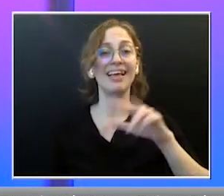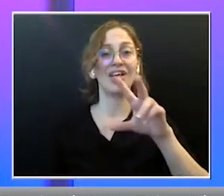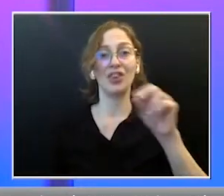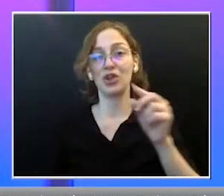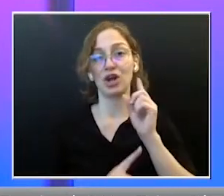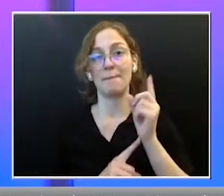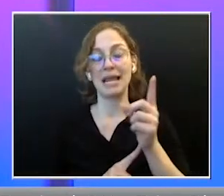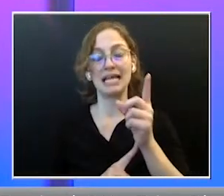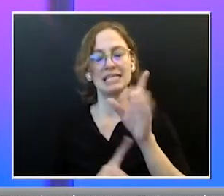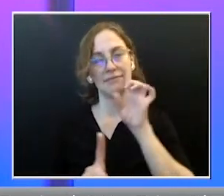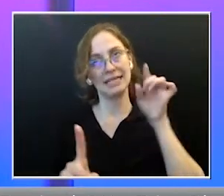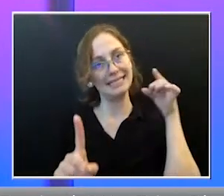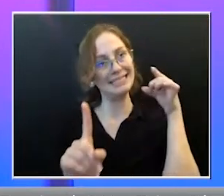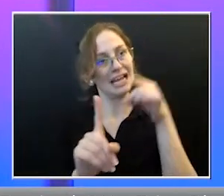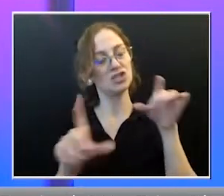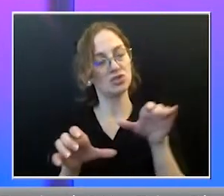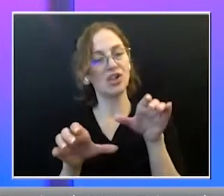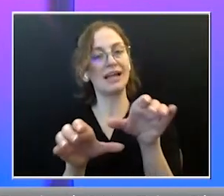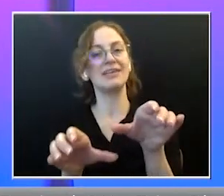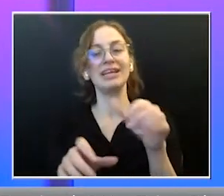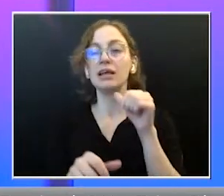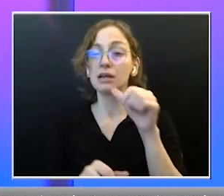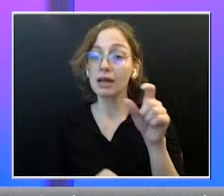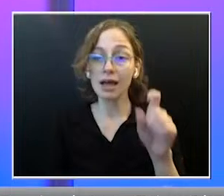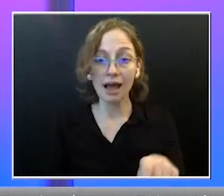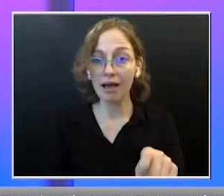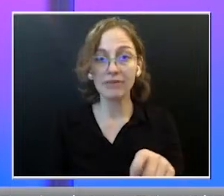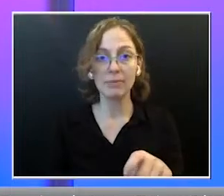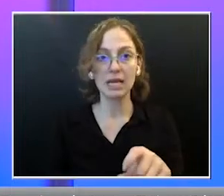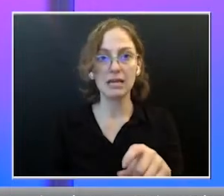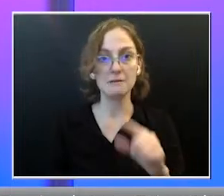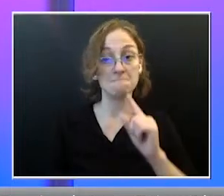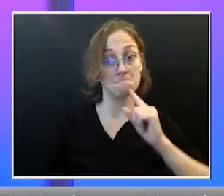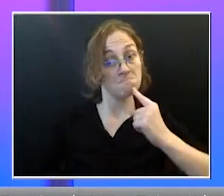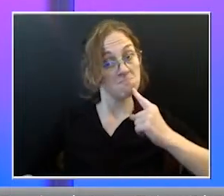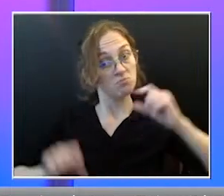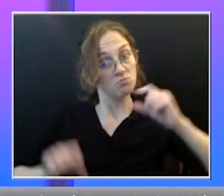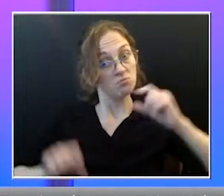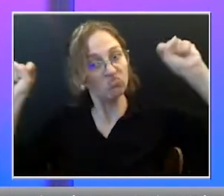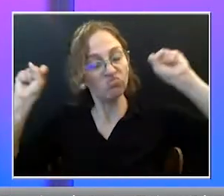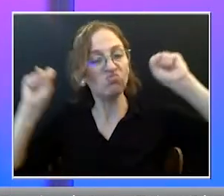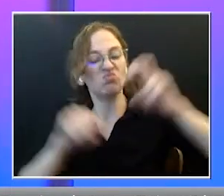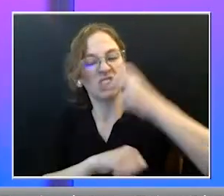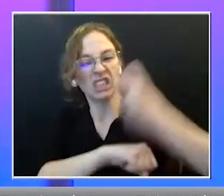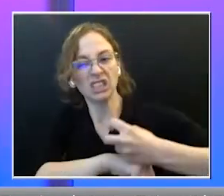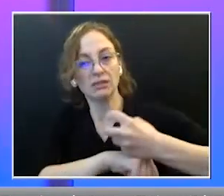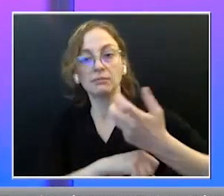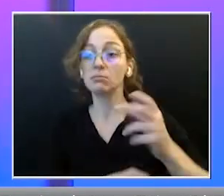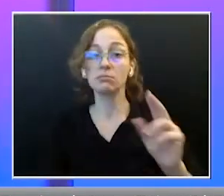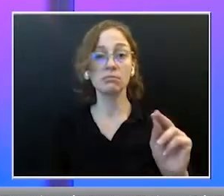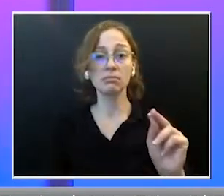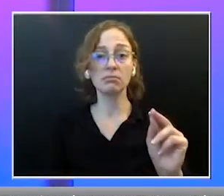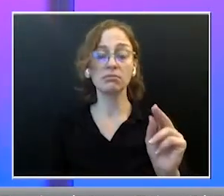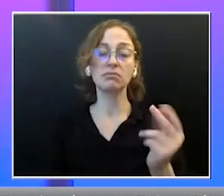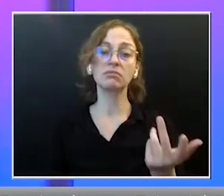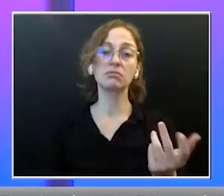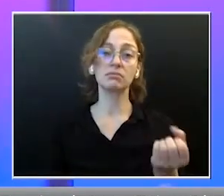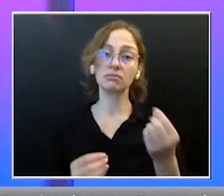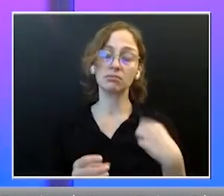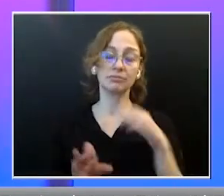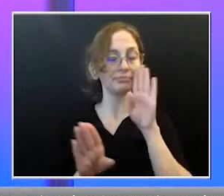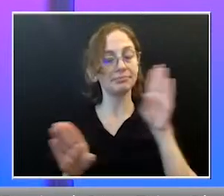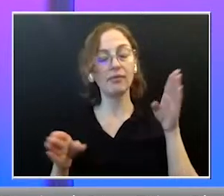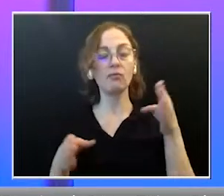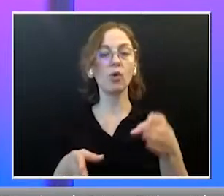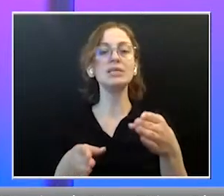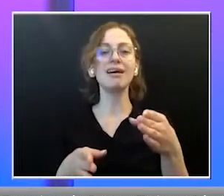it doesn't have to be, a really strenuous exercise class. And so I really try and focus on just try